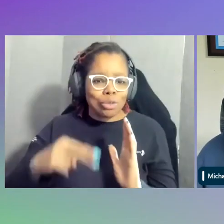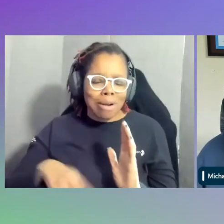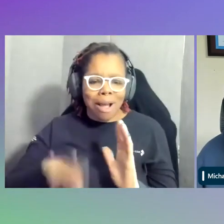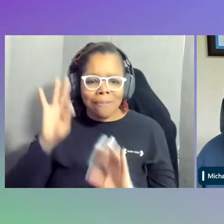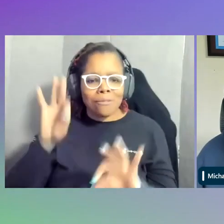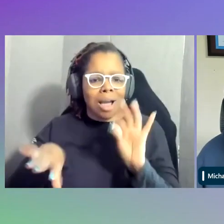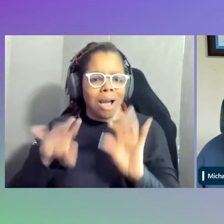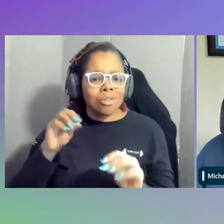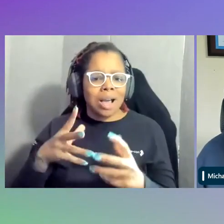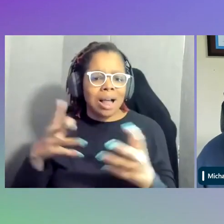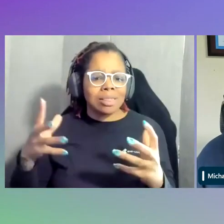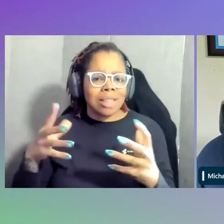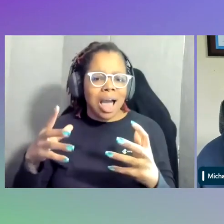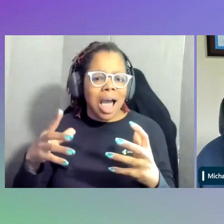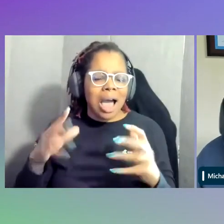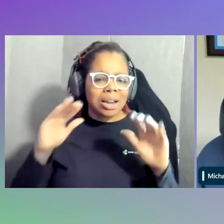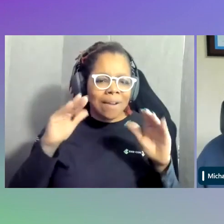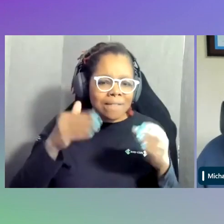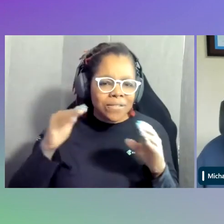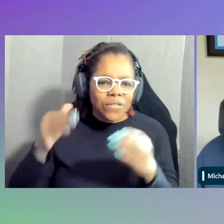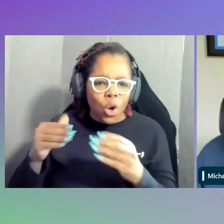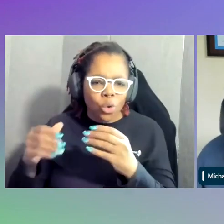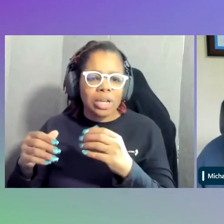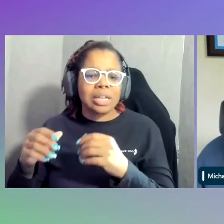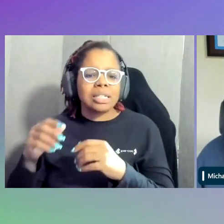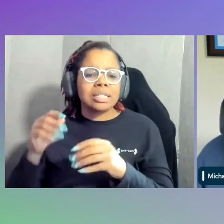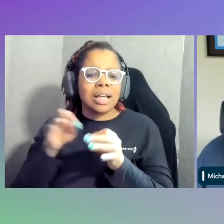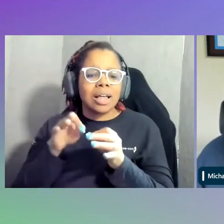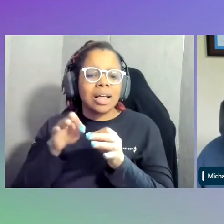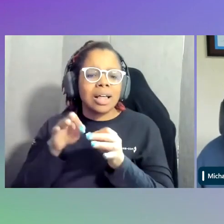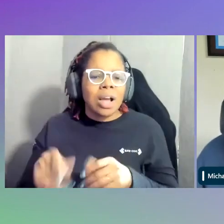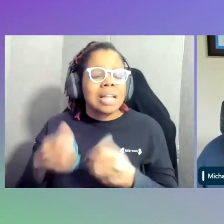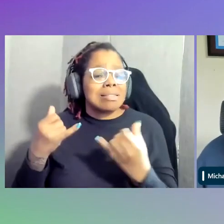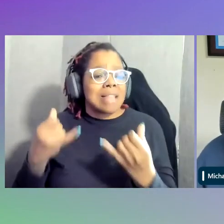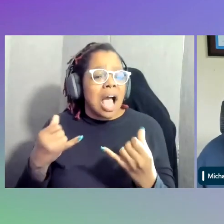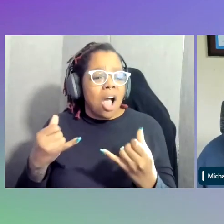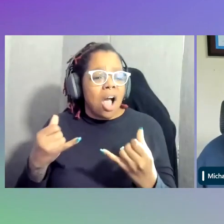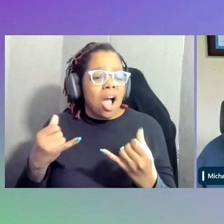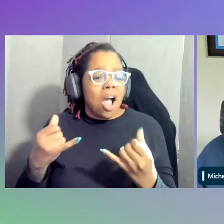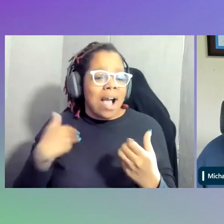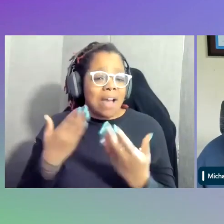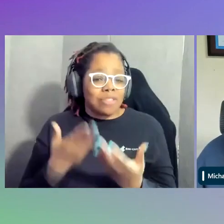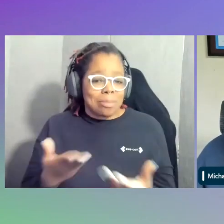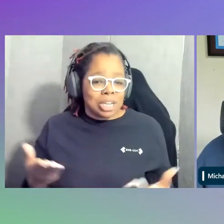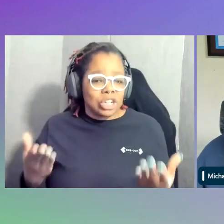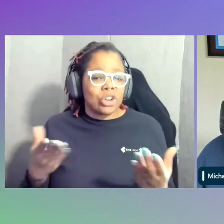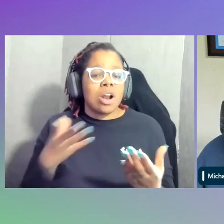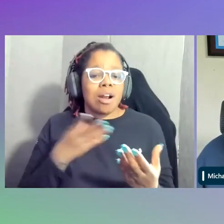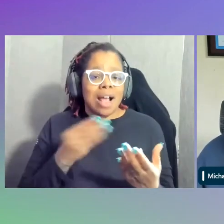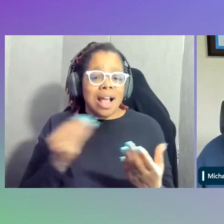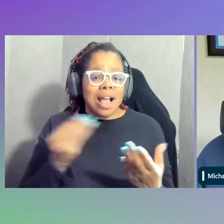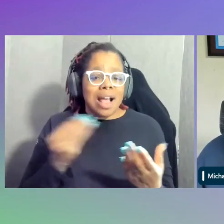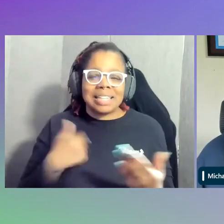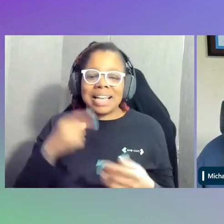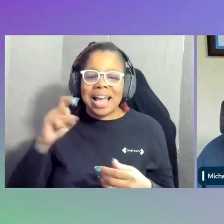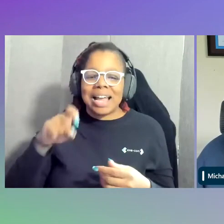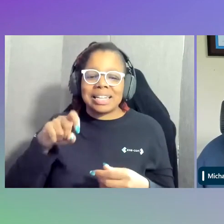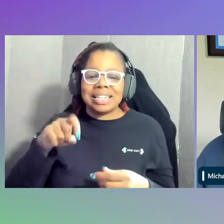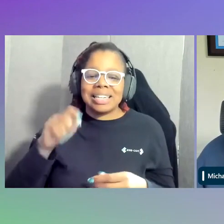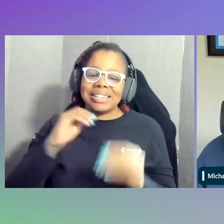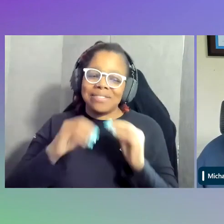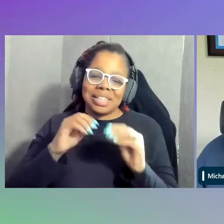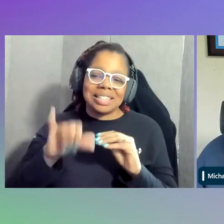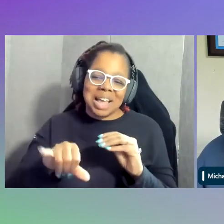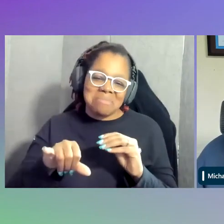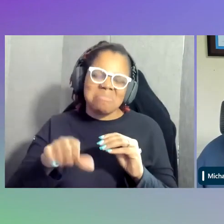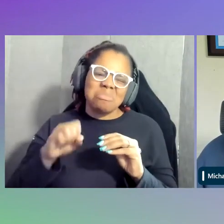like traps, like focus traps on my design that now I have the material and the things that I need to do to fix that.